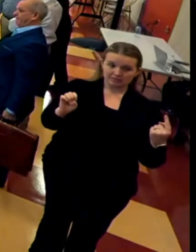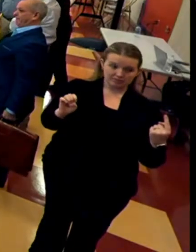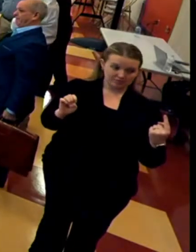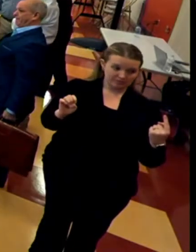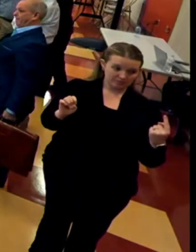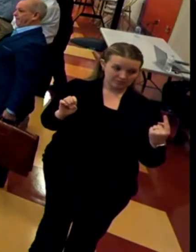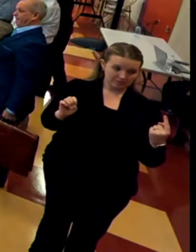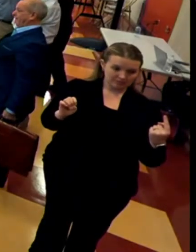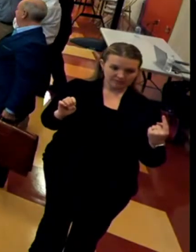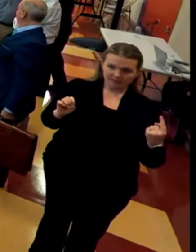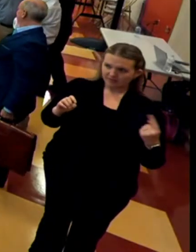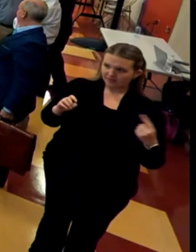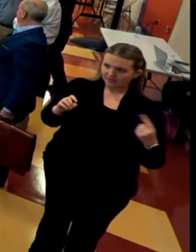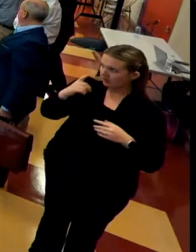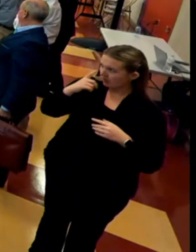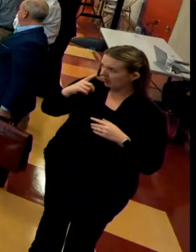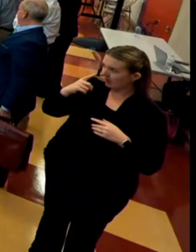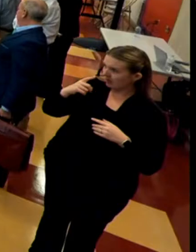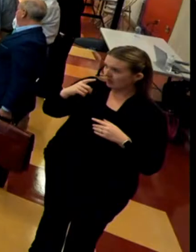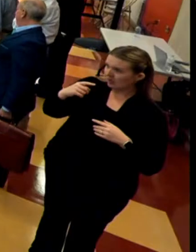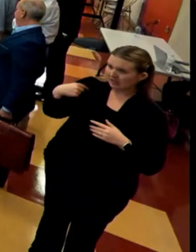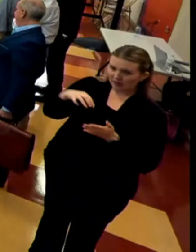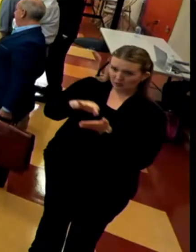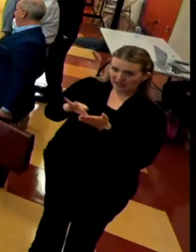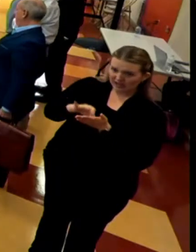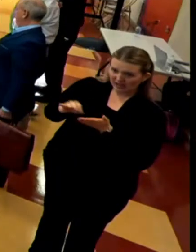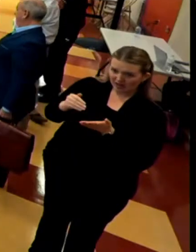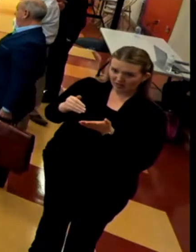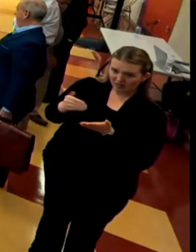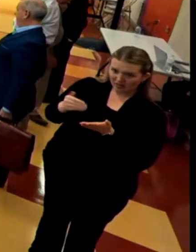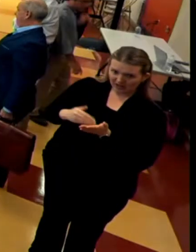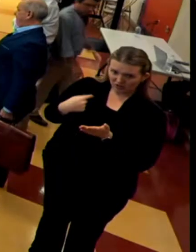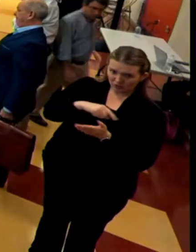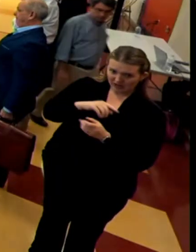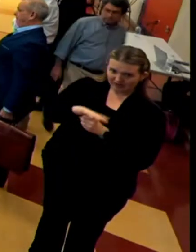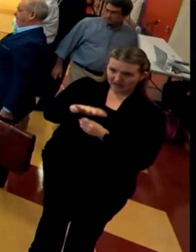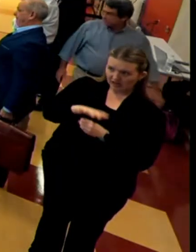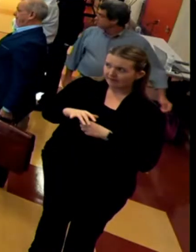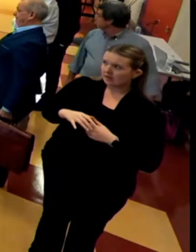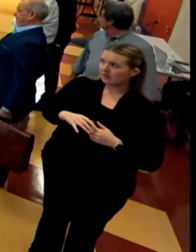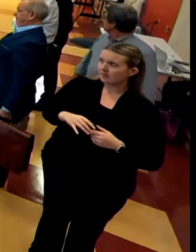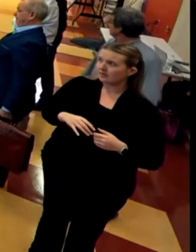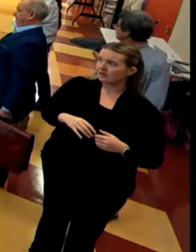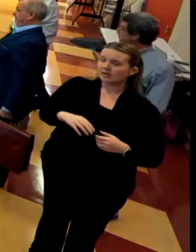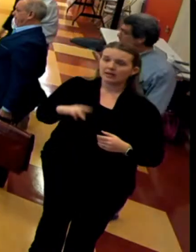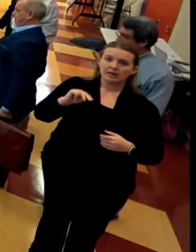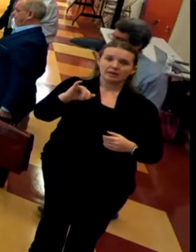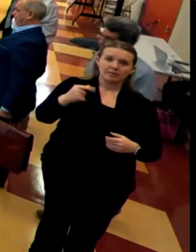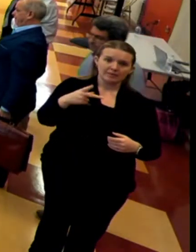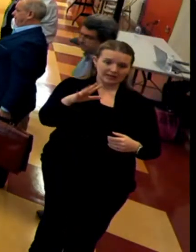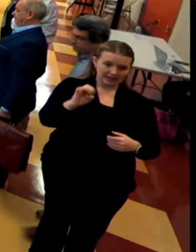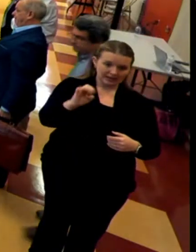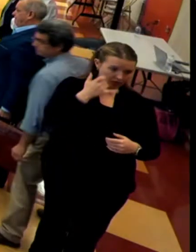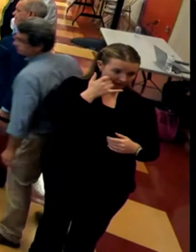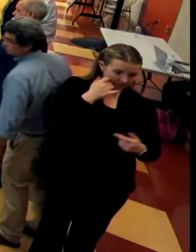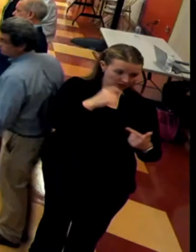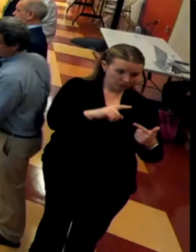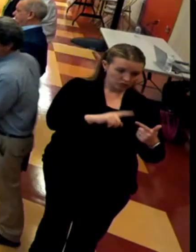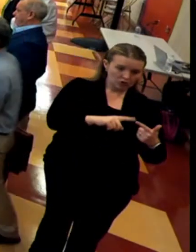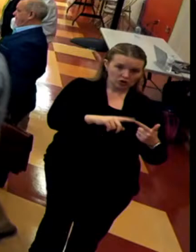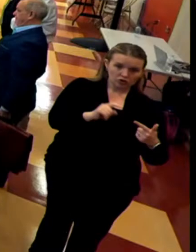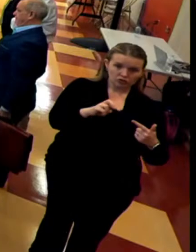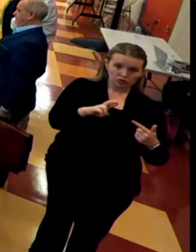Point of order, can we confirm this quorum one more time? I am sorry. 1, 2, 3, 4. So we have Miguel on the line. Teresa, are you still on the line?